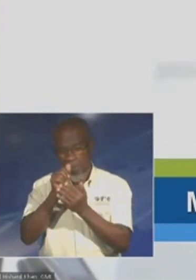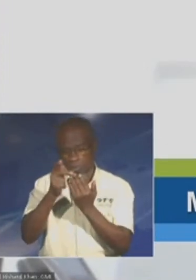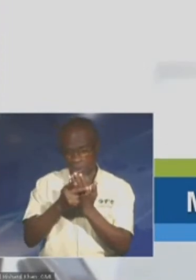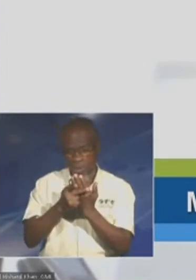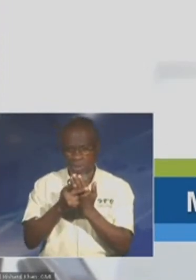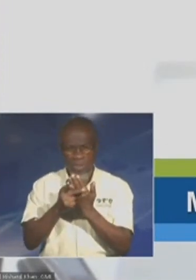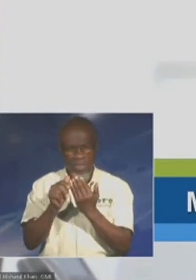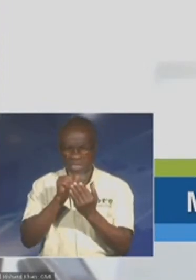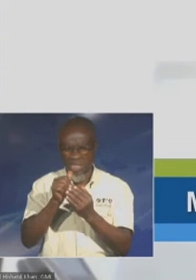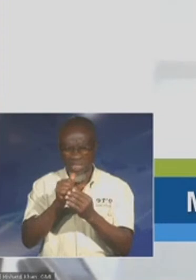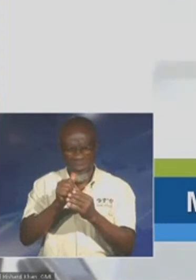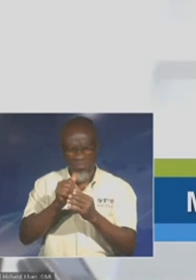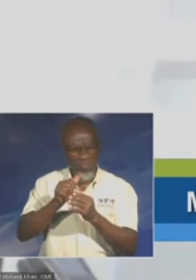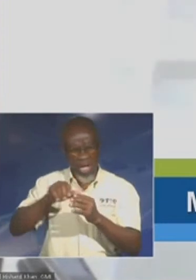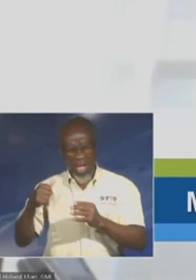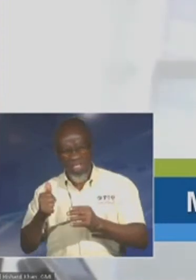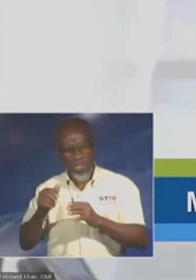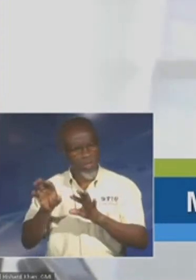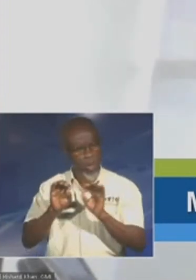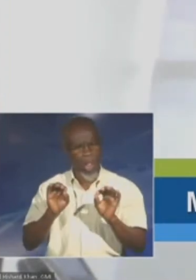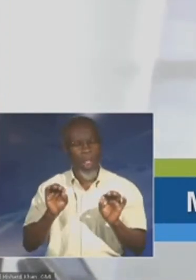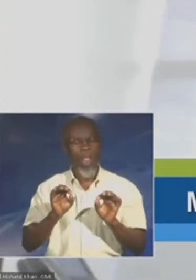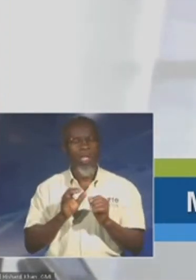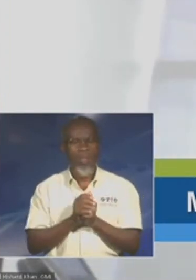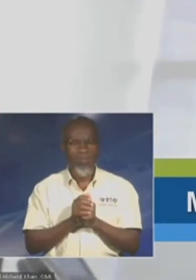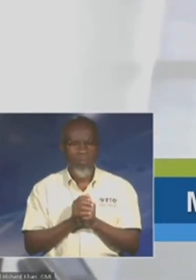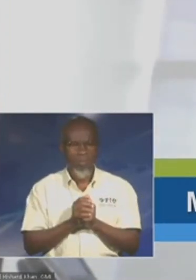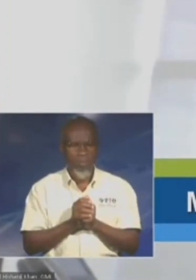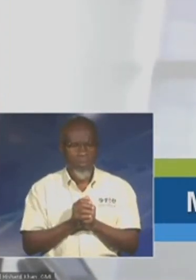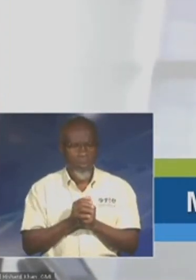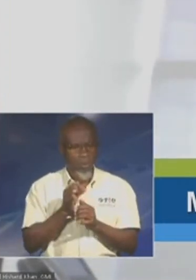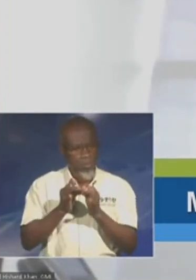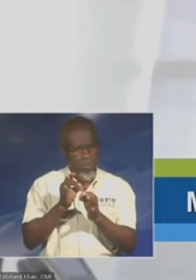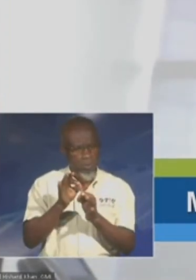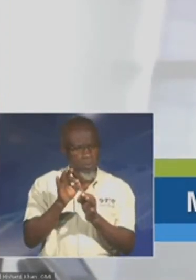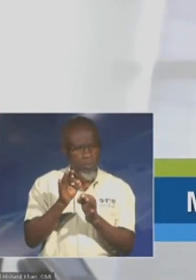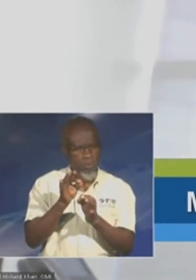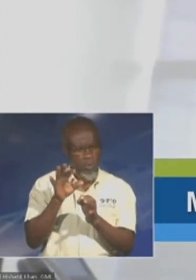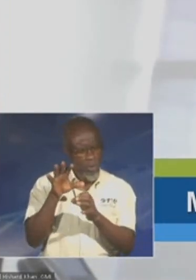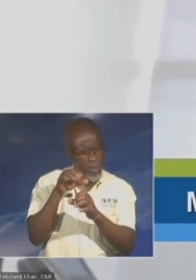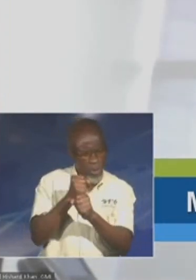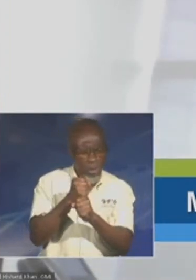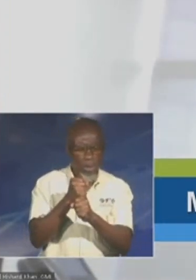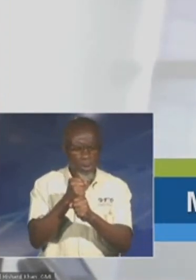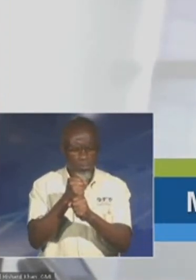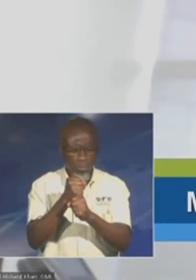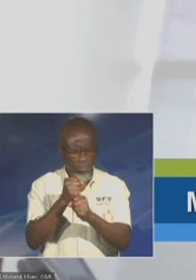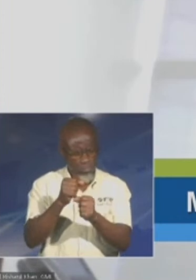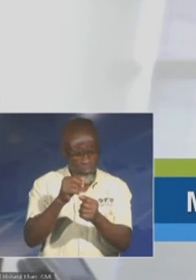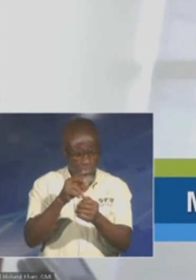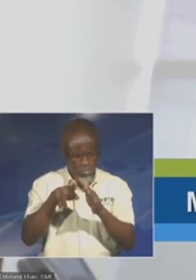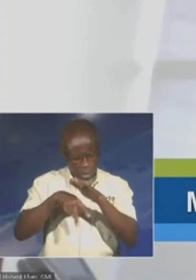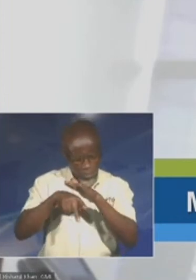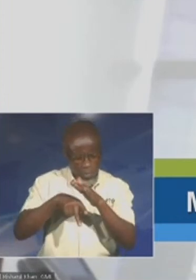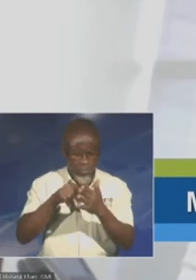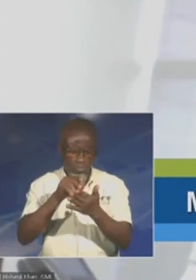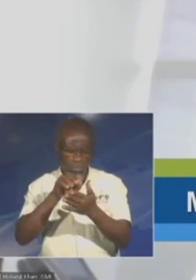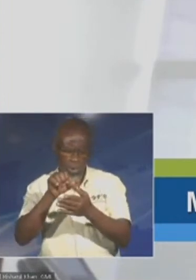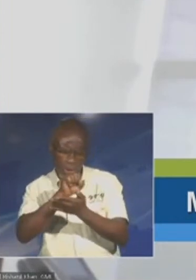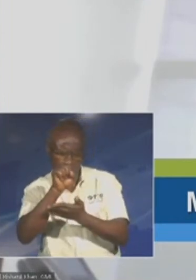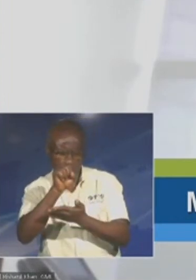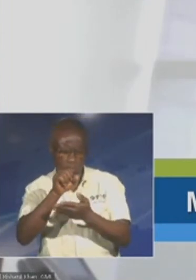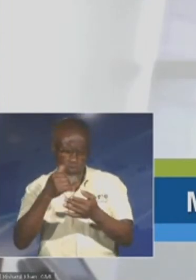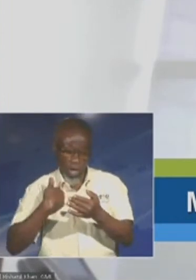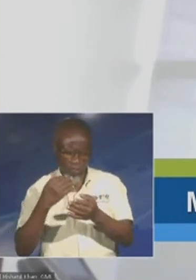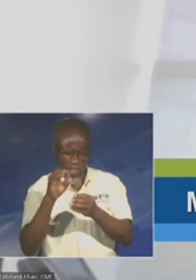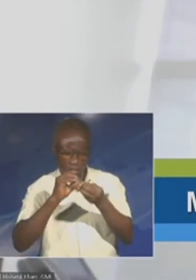any breakdown that you can give, if you got that from the Ministry of Education, like by secondary schools and primary schools, that kind of thing.